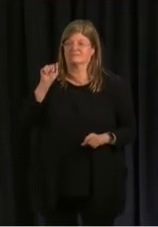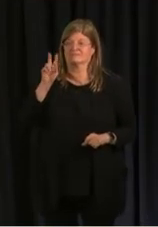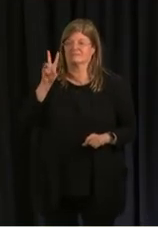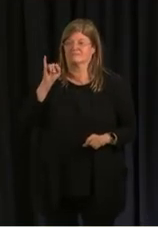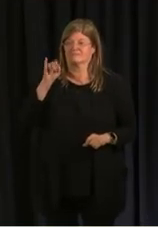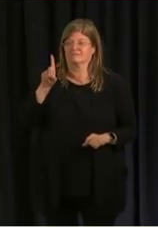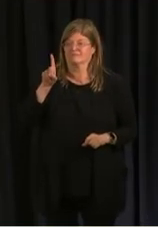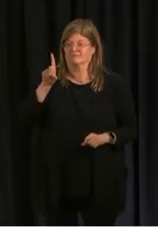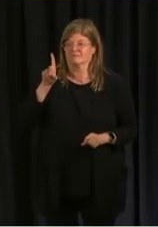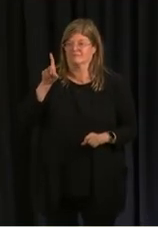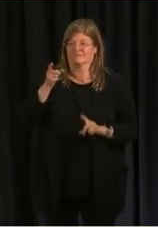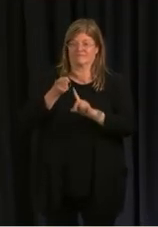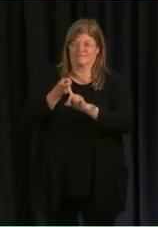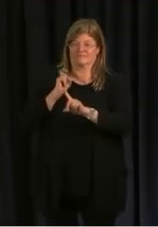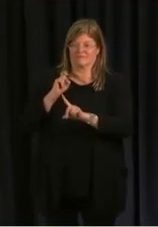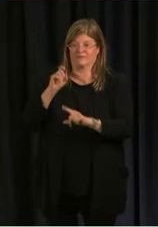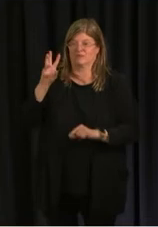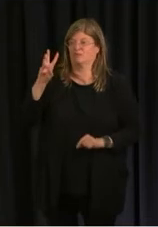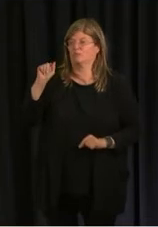is unmuted.